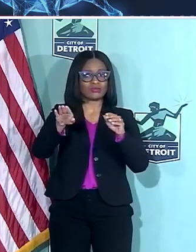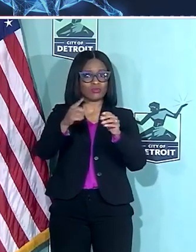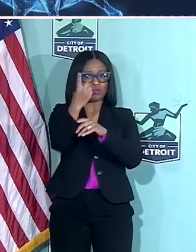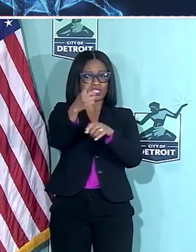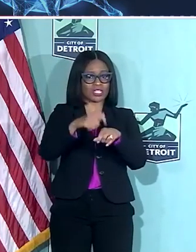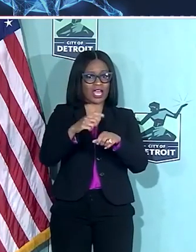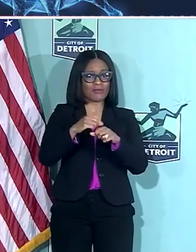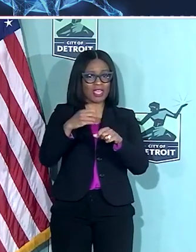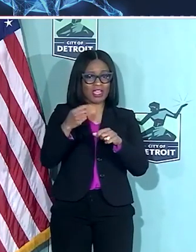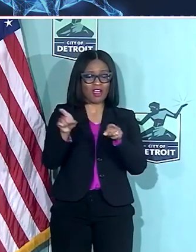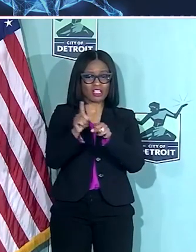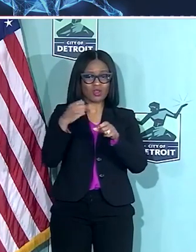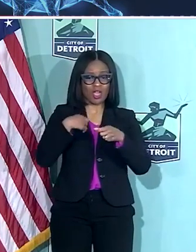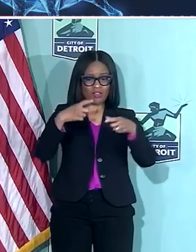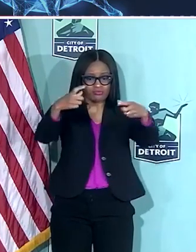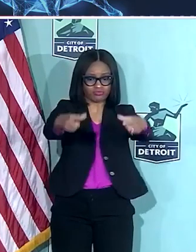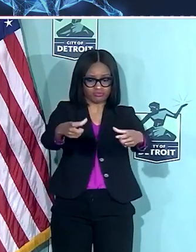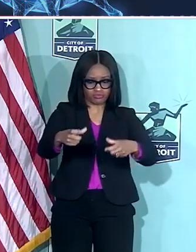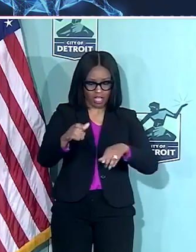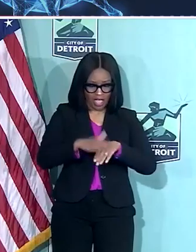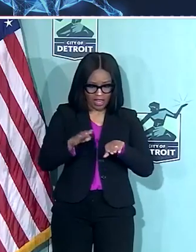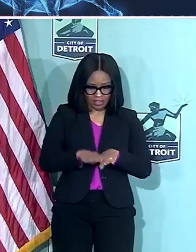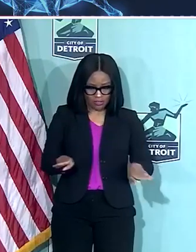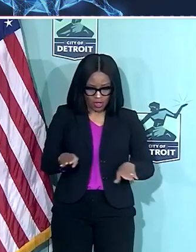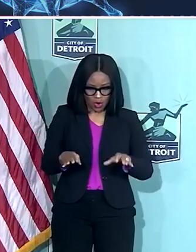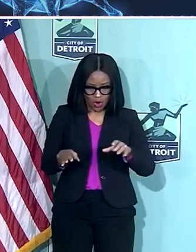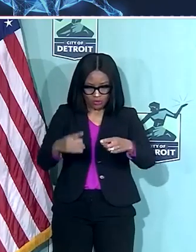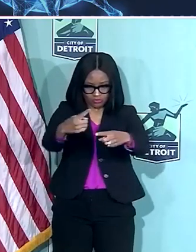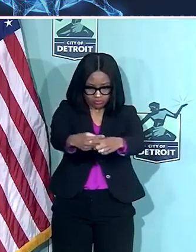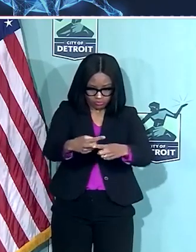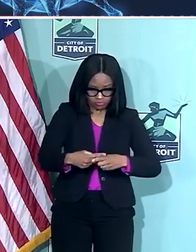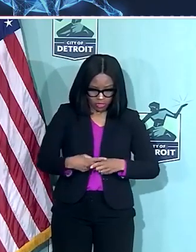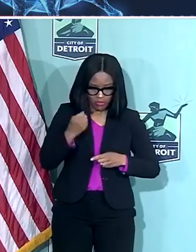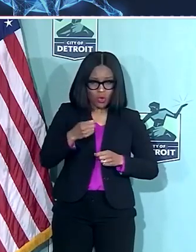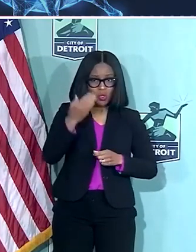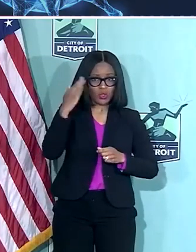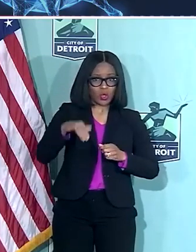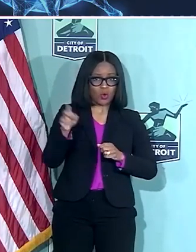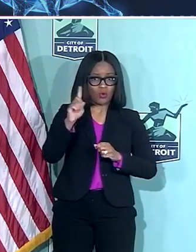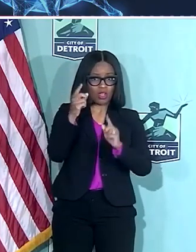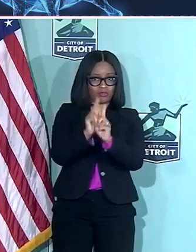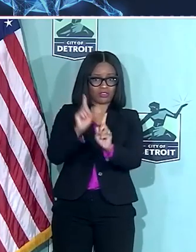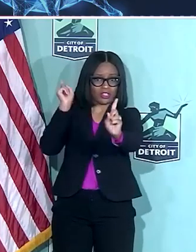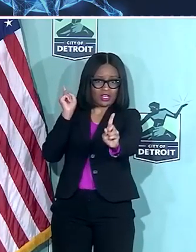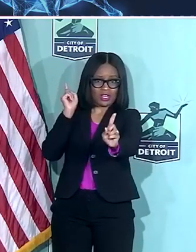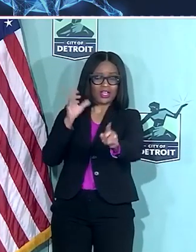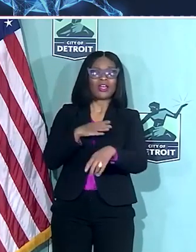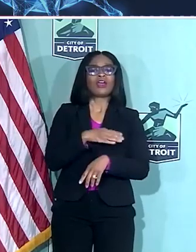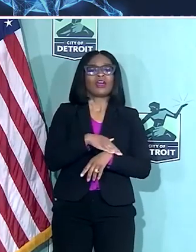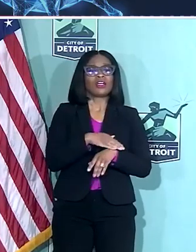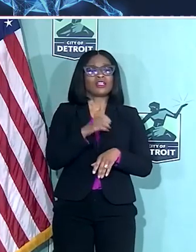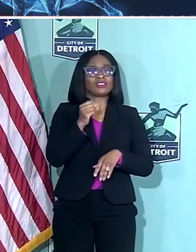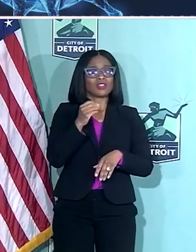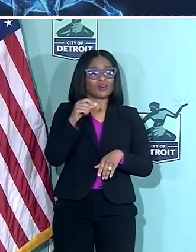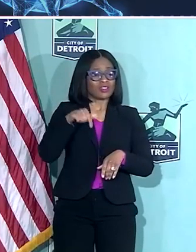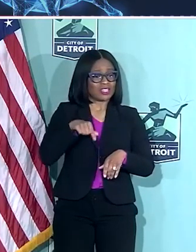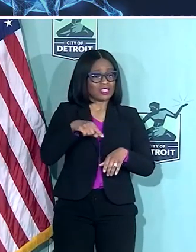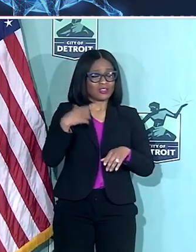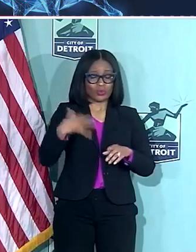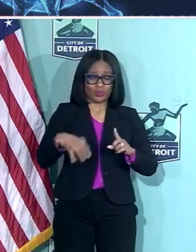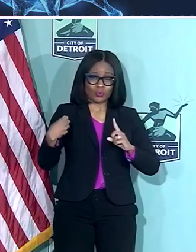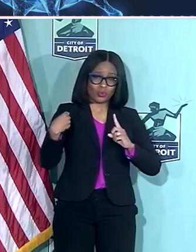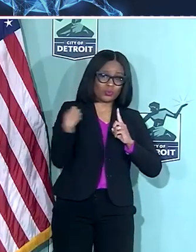And so, although excited to be reopened, we're definitely keeping in mind that this thing has hit our community